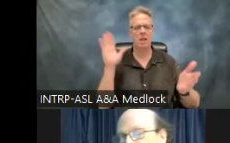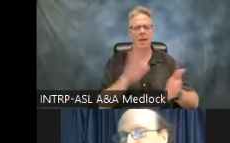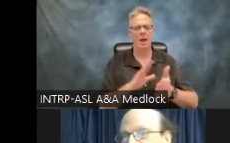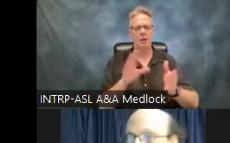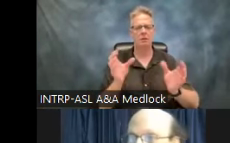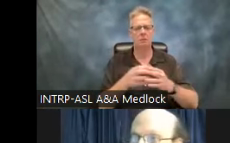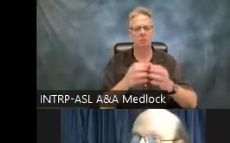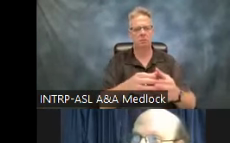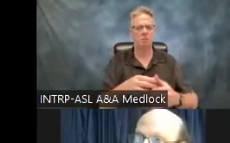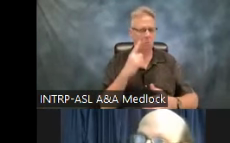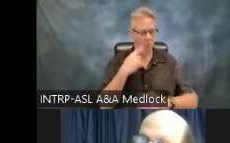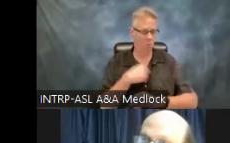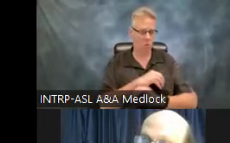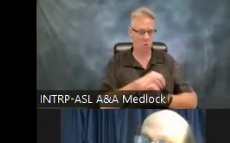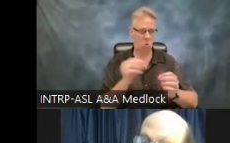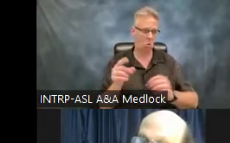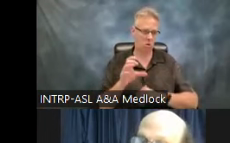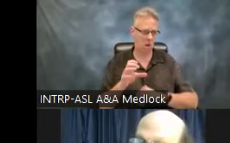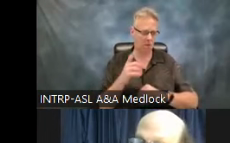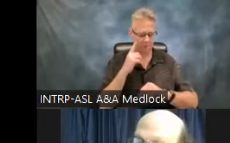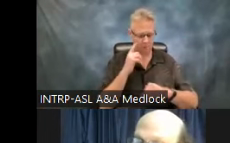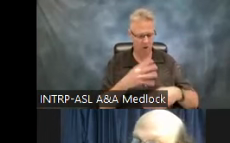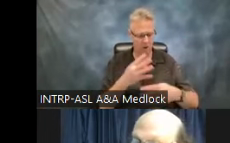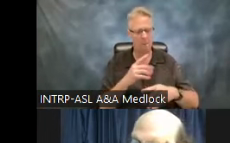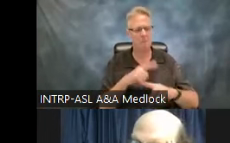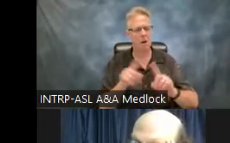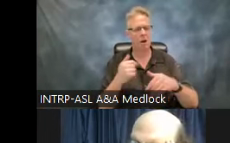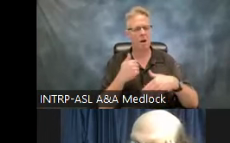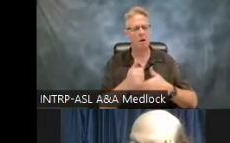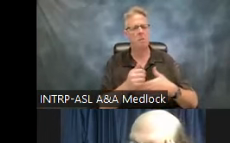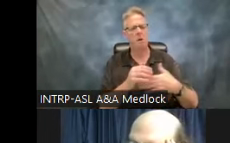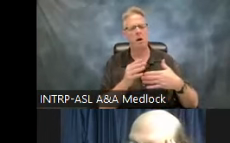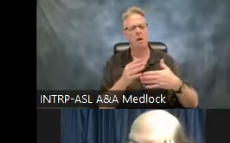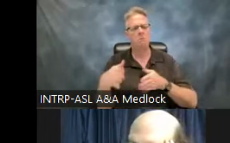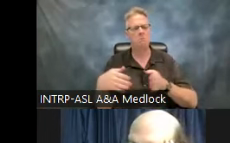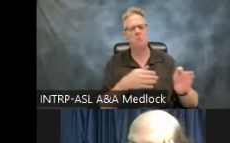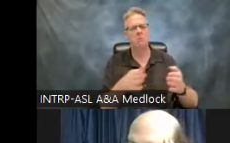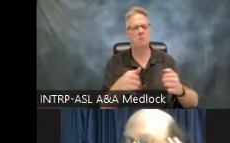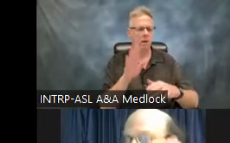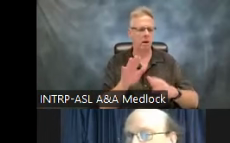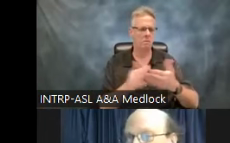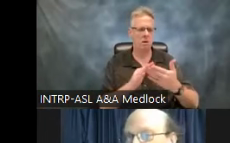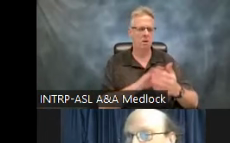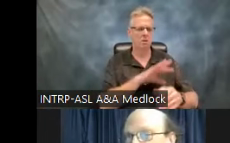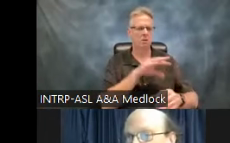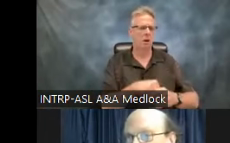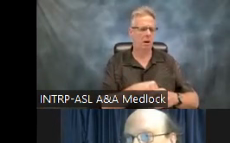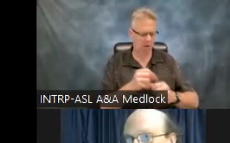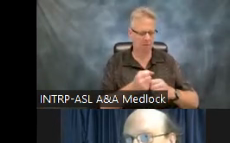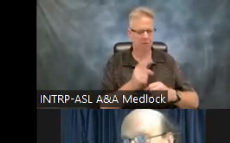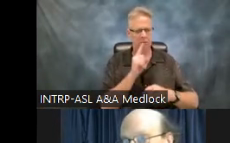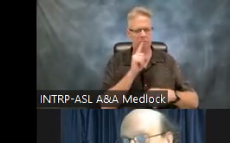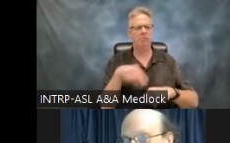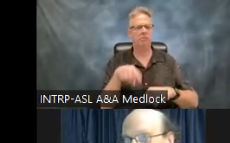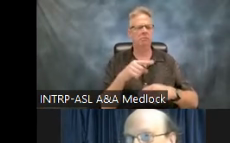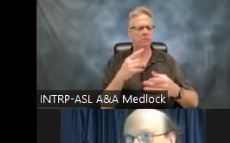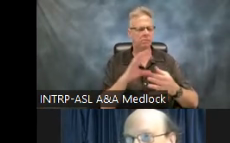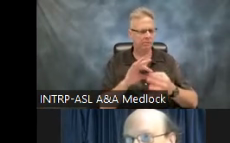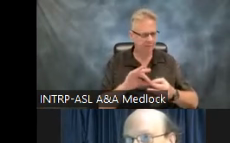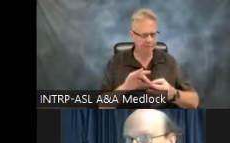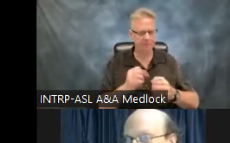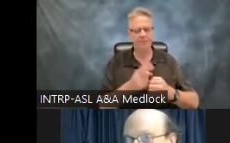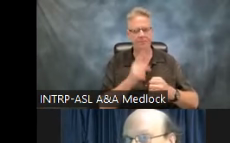no documents to try to pull out of it, but to help guide these community engagement events that have been going on and to help bring those comments